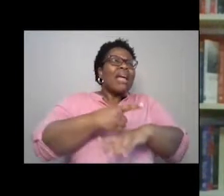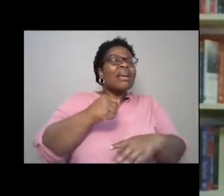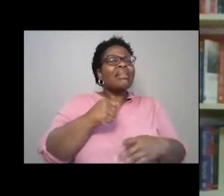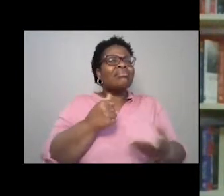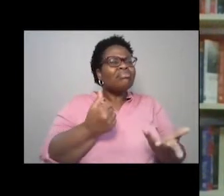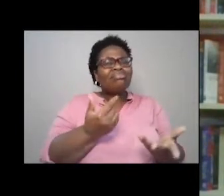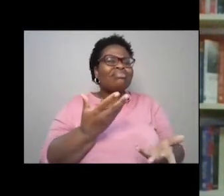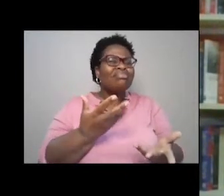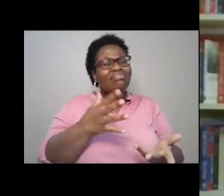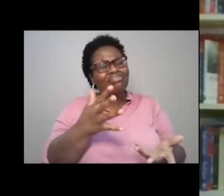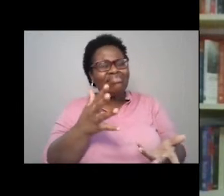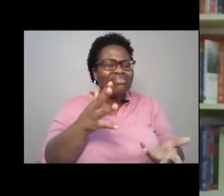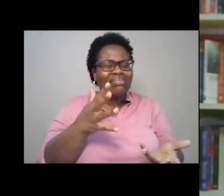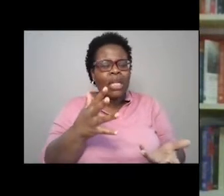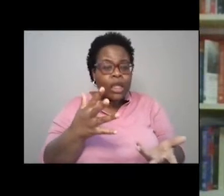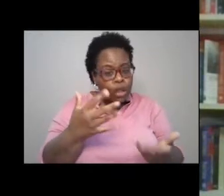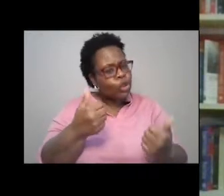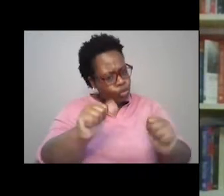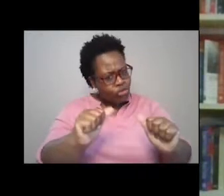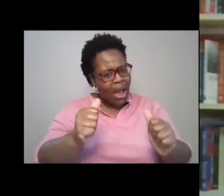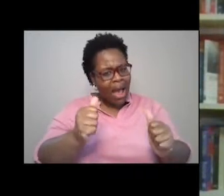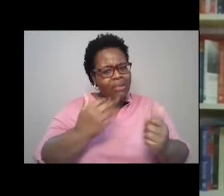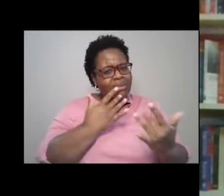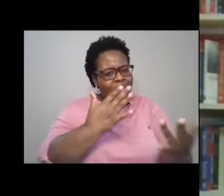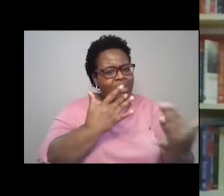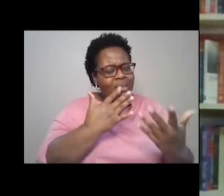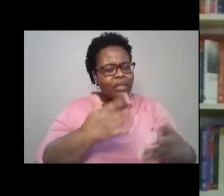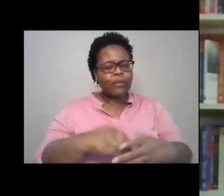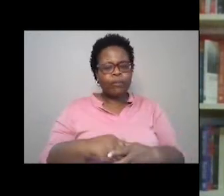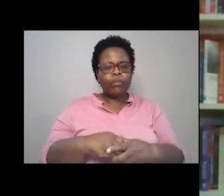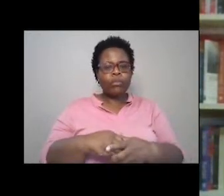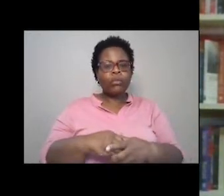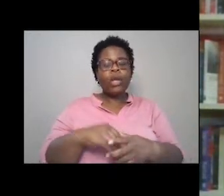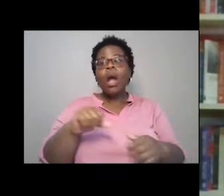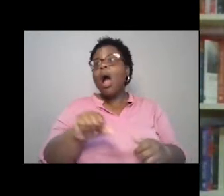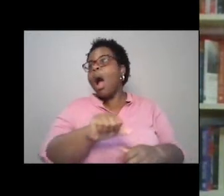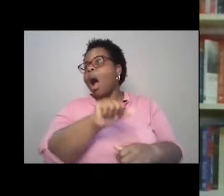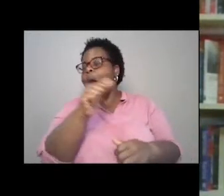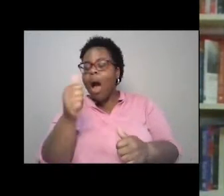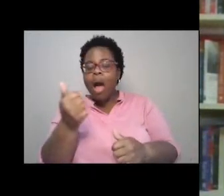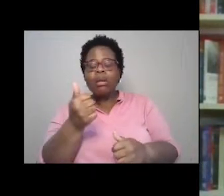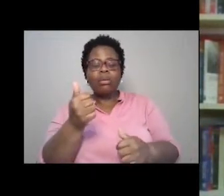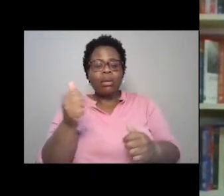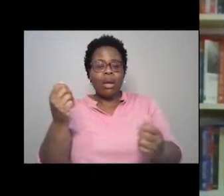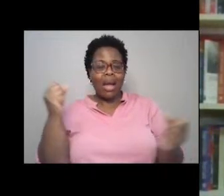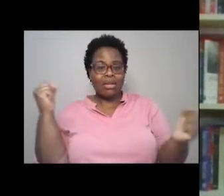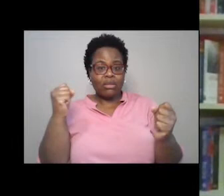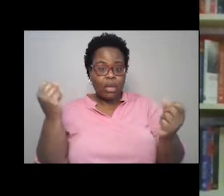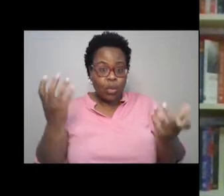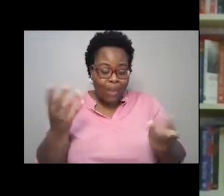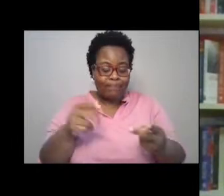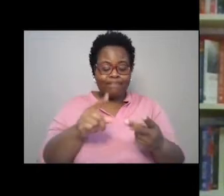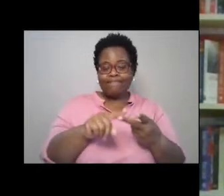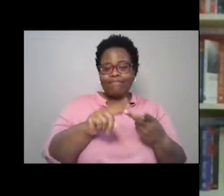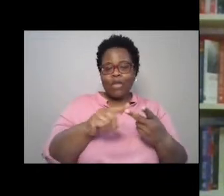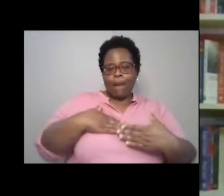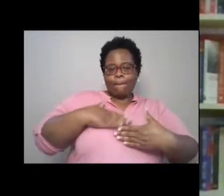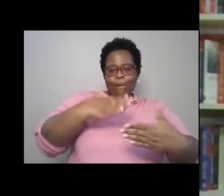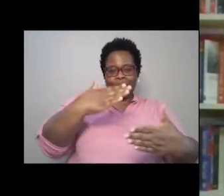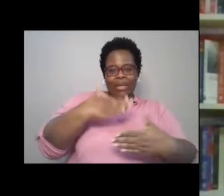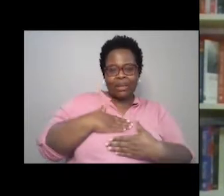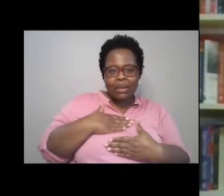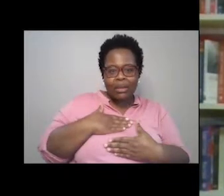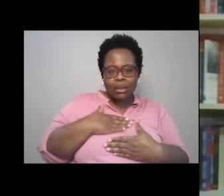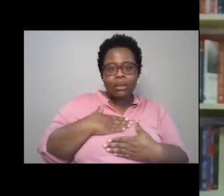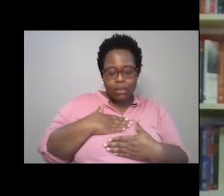day's not quite as bad as I thought it was, try singing. Another great exercise are breathing